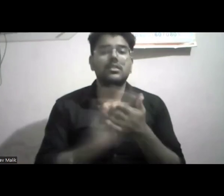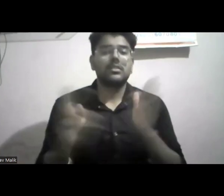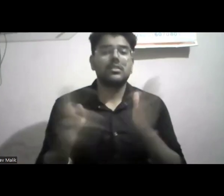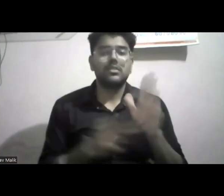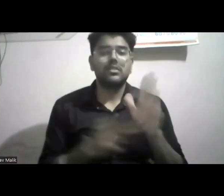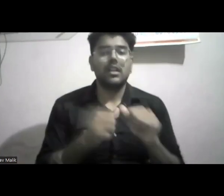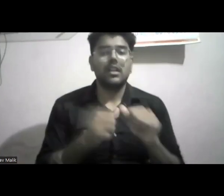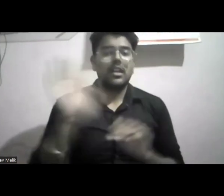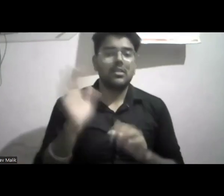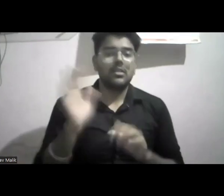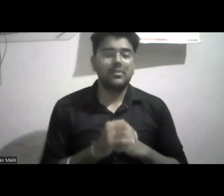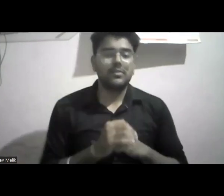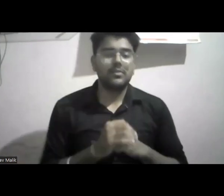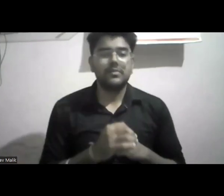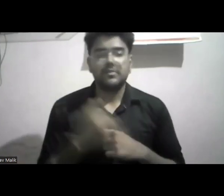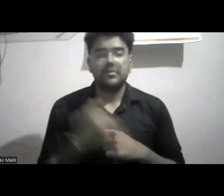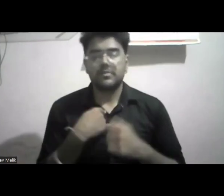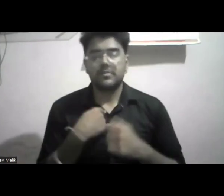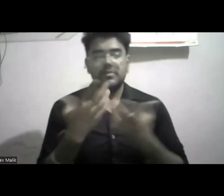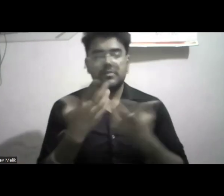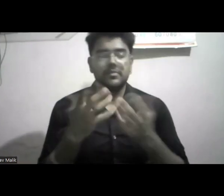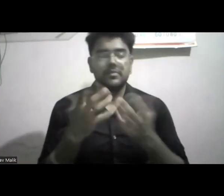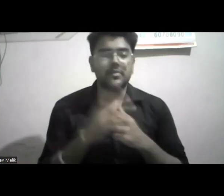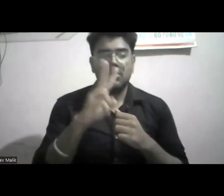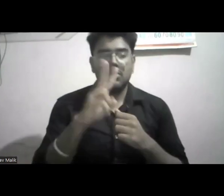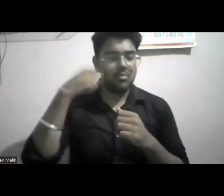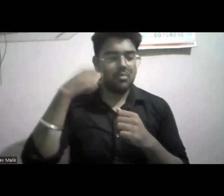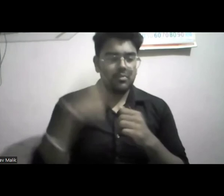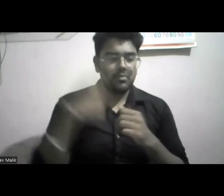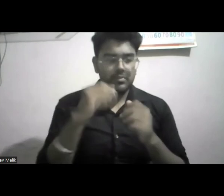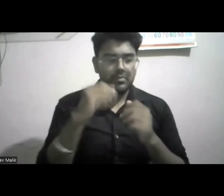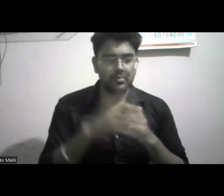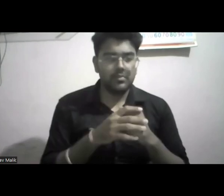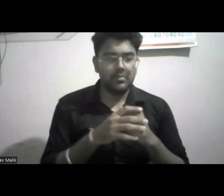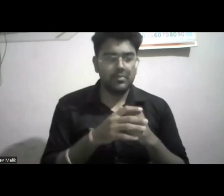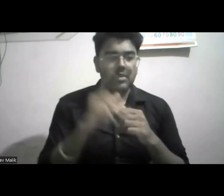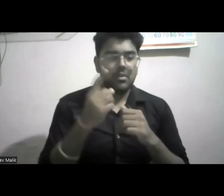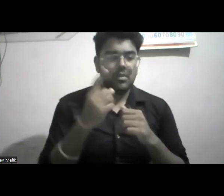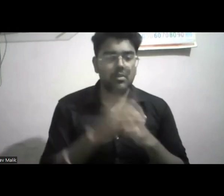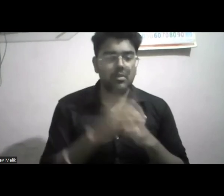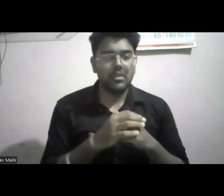Hello. Here I would like to mention two movies. One is Chichore,